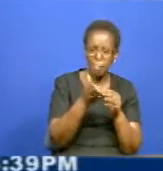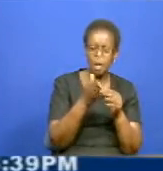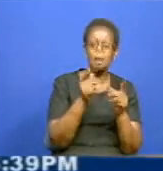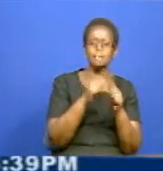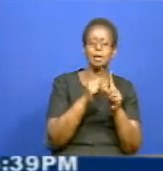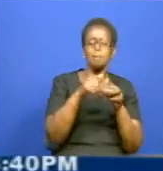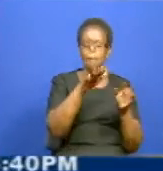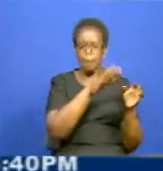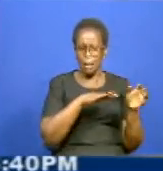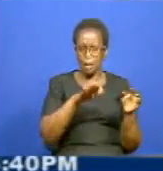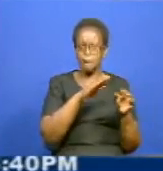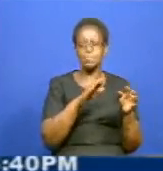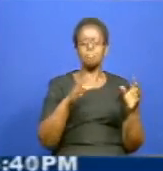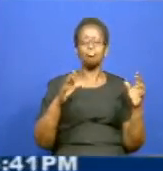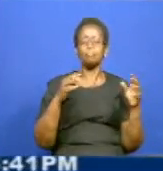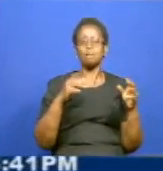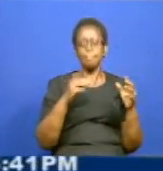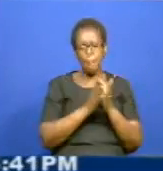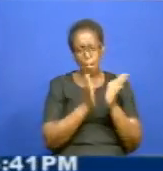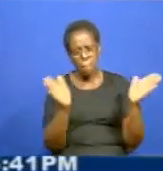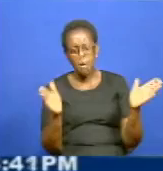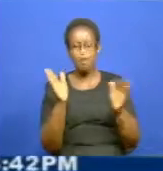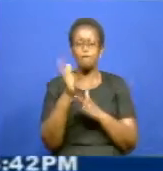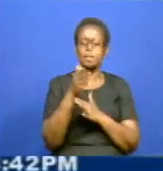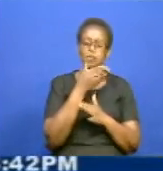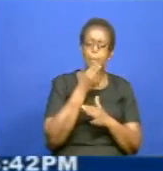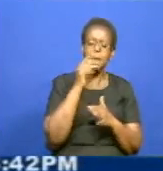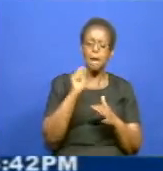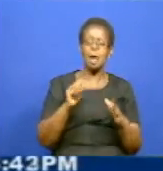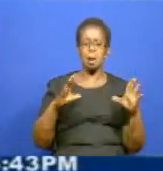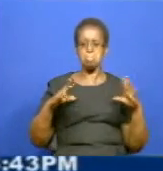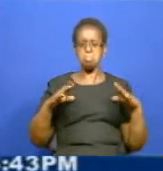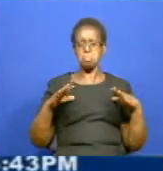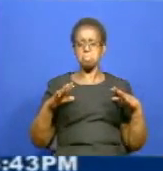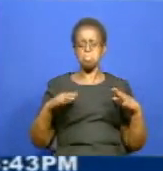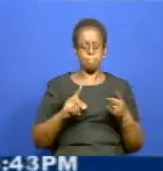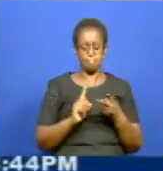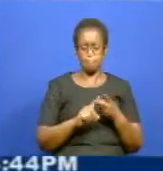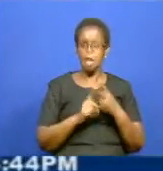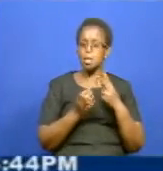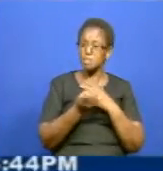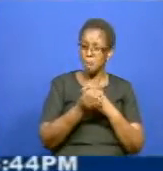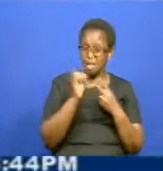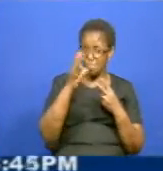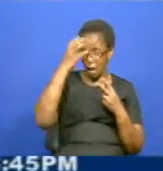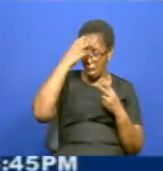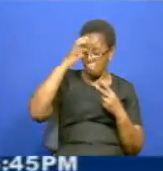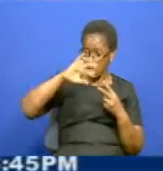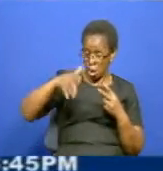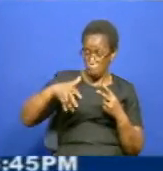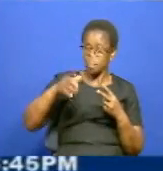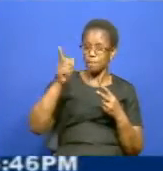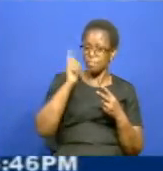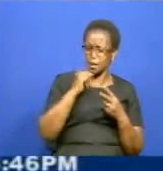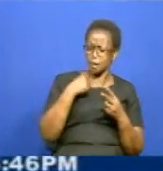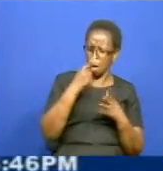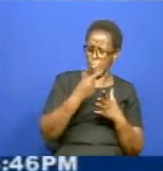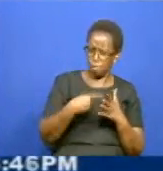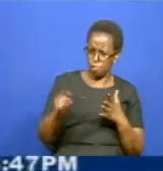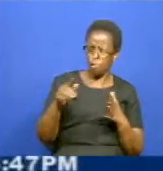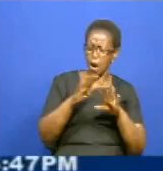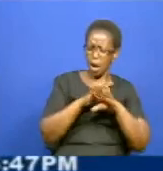public. 2, explain whether Lamu County government authorized demarcation of the said area